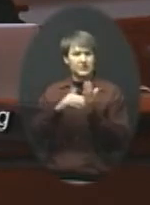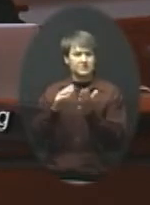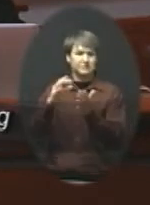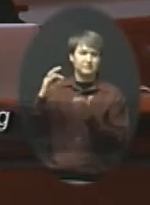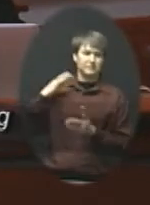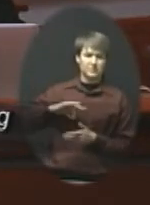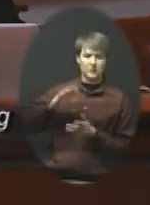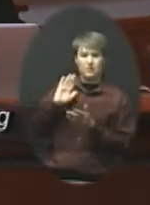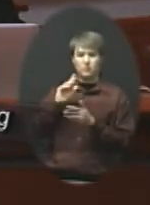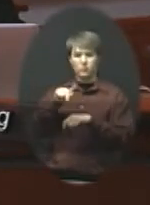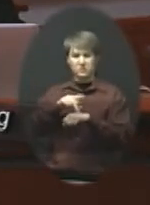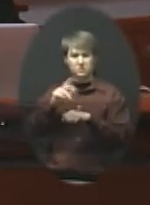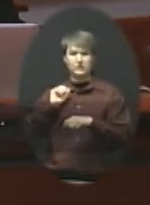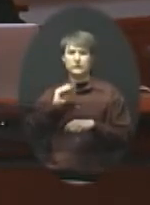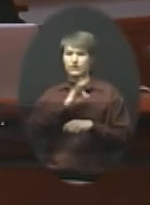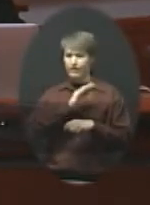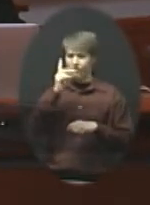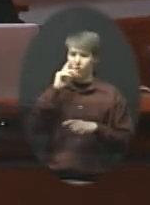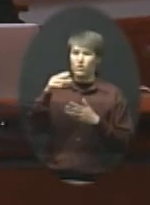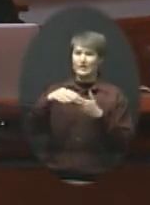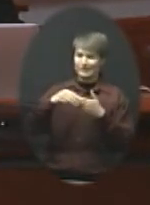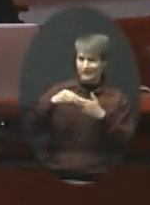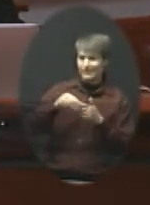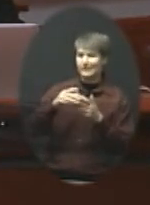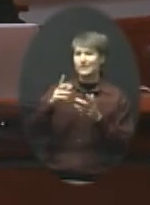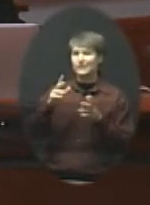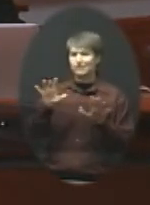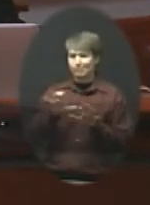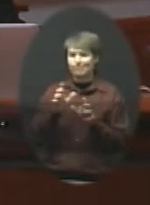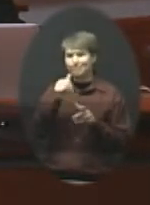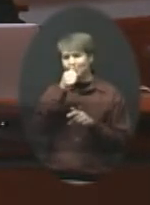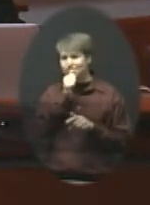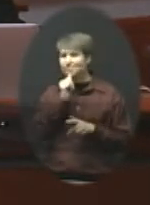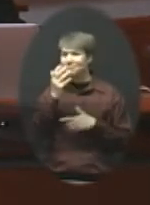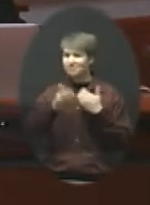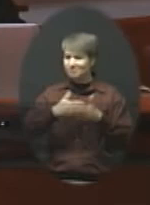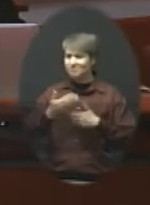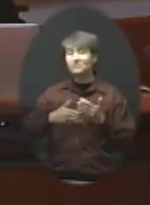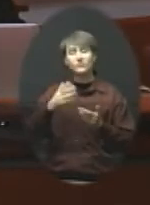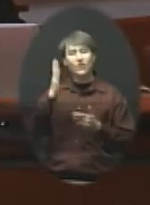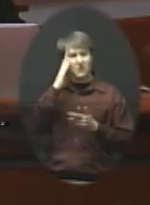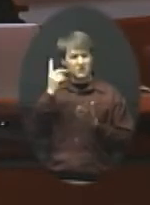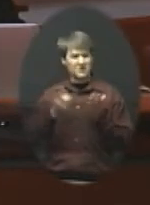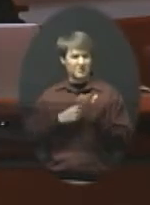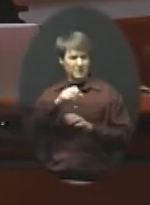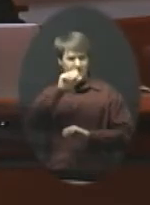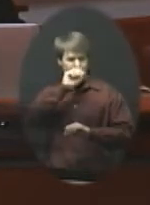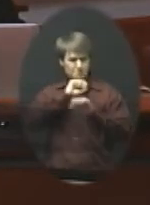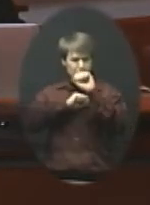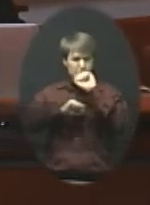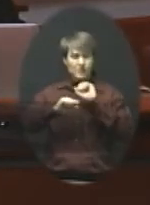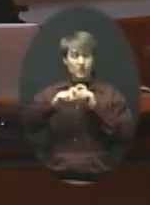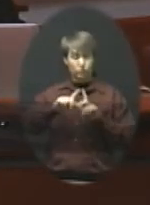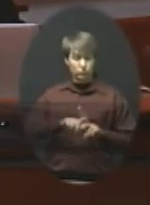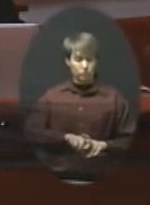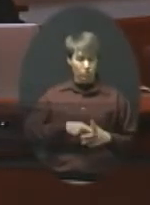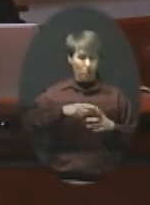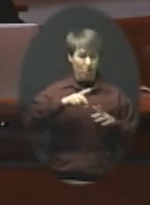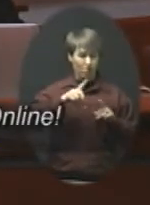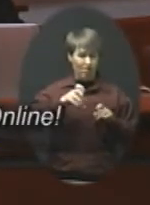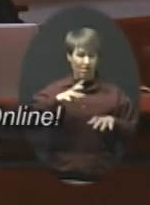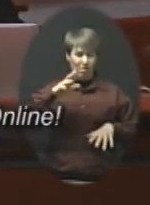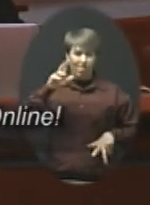to our principals and our staff for trying to be flexible and hang with it. Because at times it's a little frustrating to start a test, have